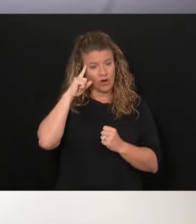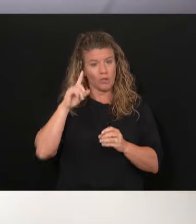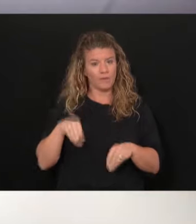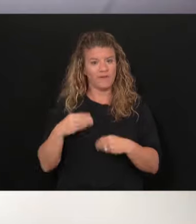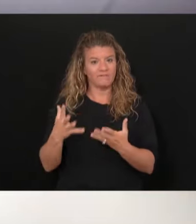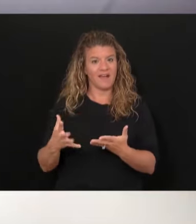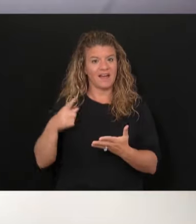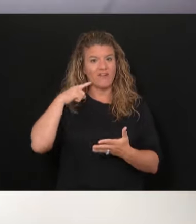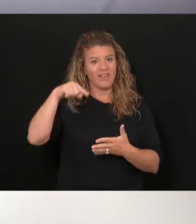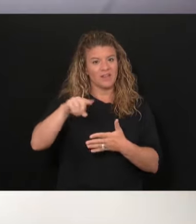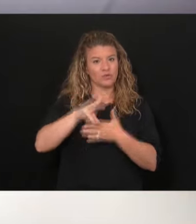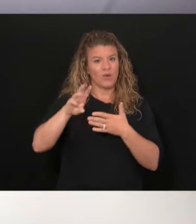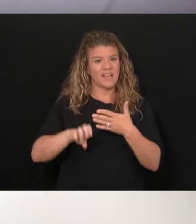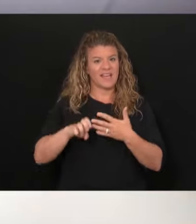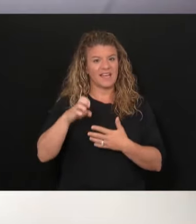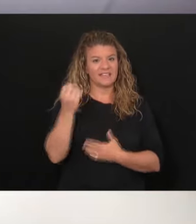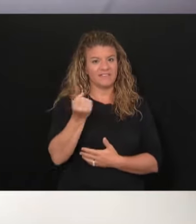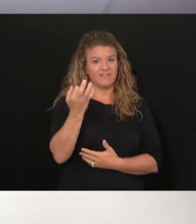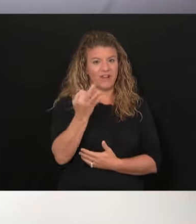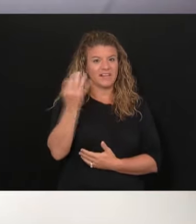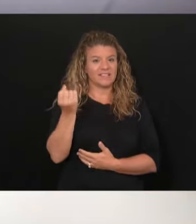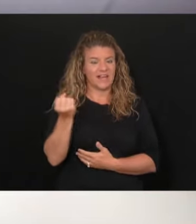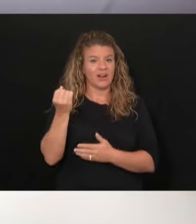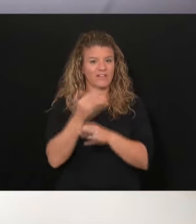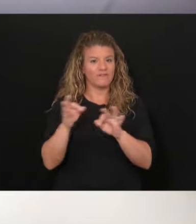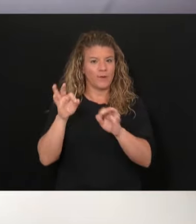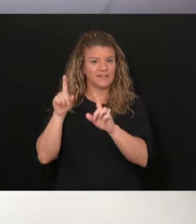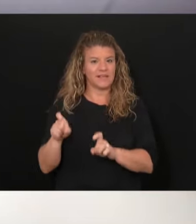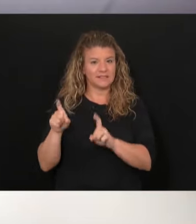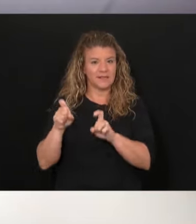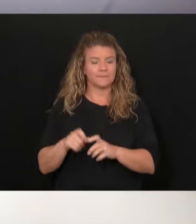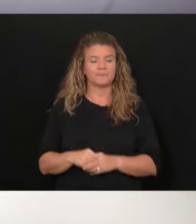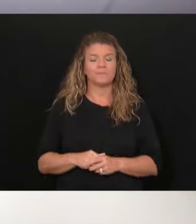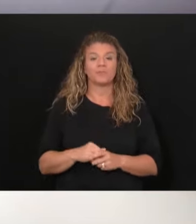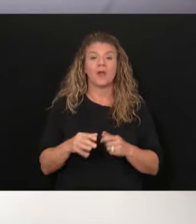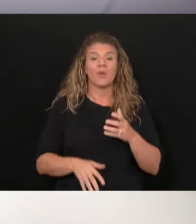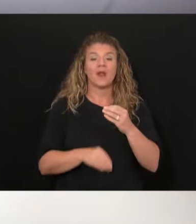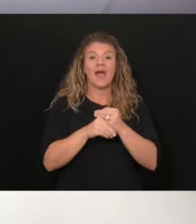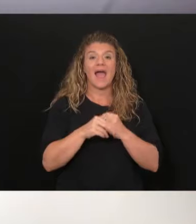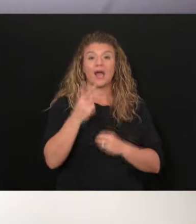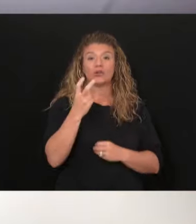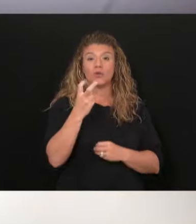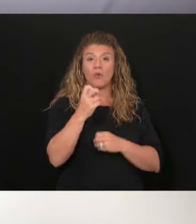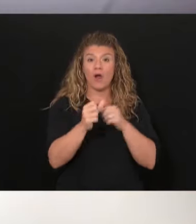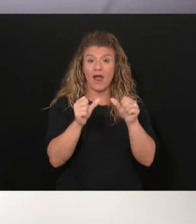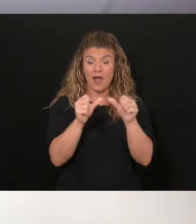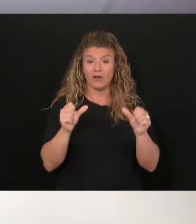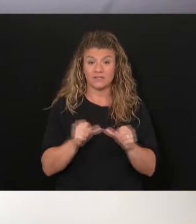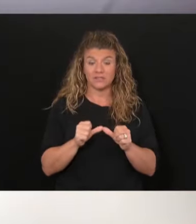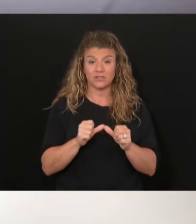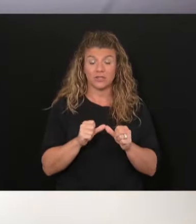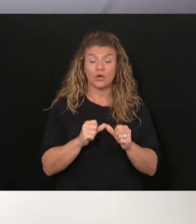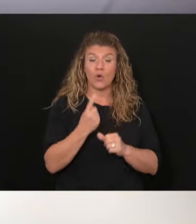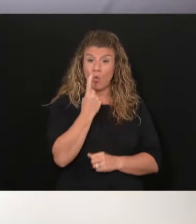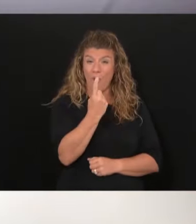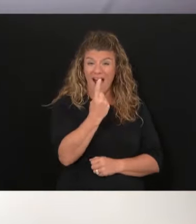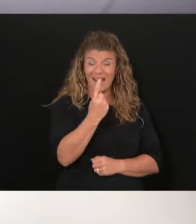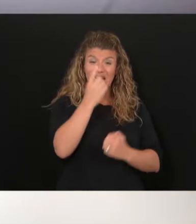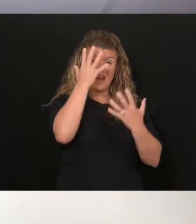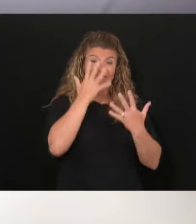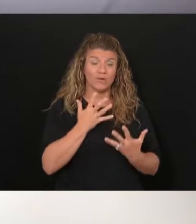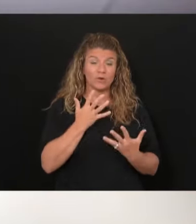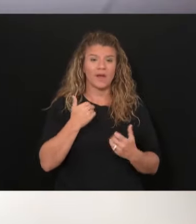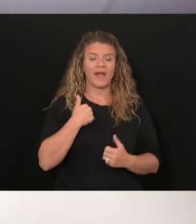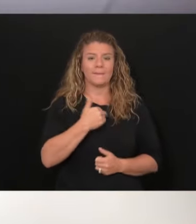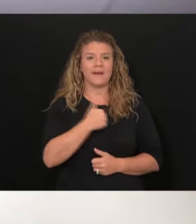this weekend on Friday and Saturday. Also want to talk about 2 other areas. One is, unfortunately, we had a member of